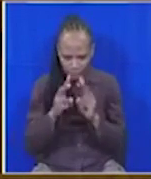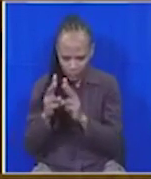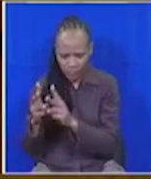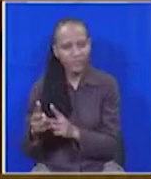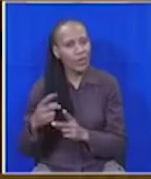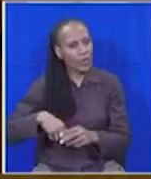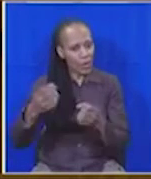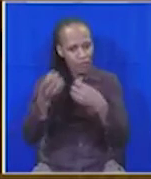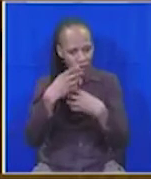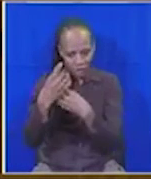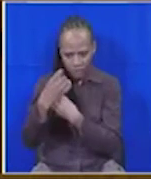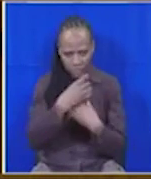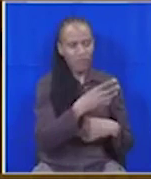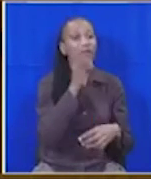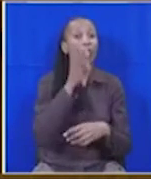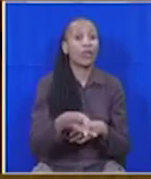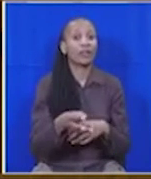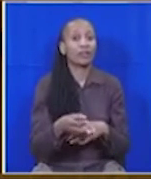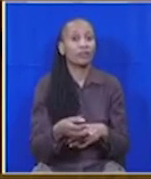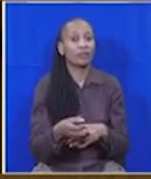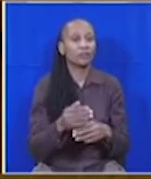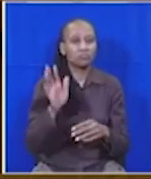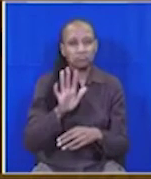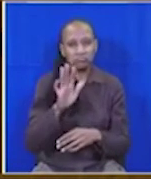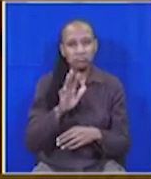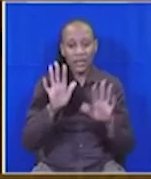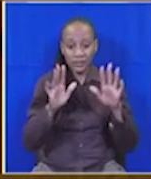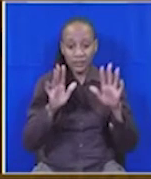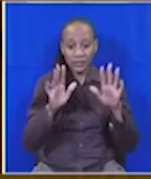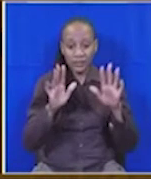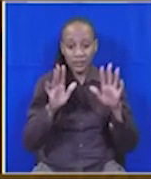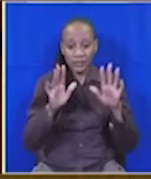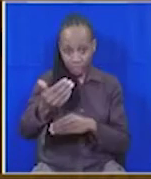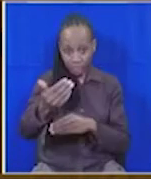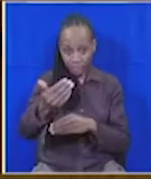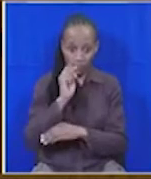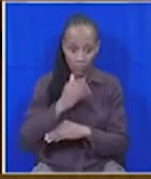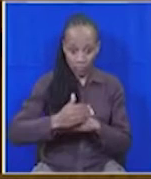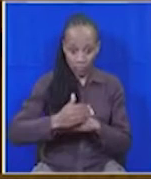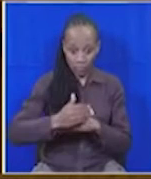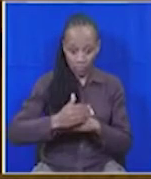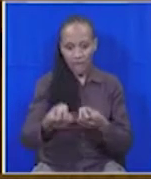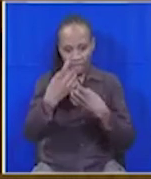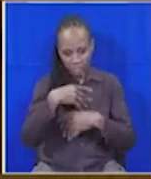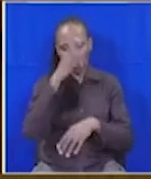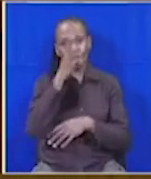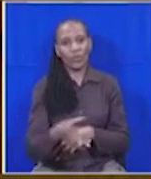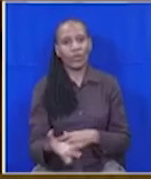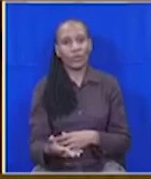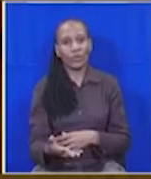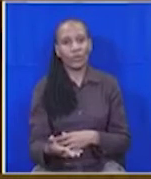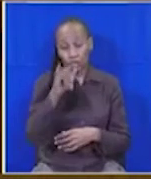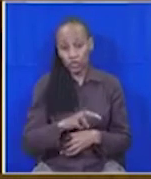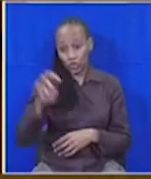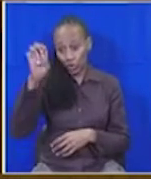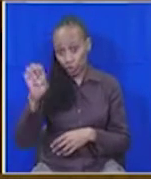receive feedback from these two agencies sometime in the next 10 days. Beyond the June date, the next round of